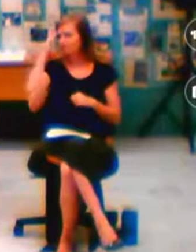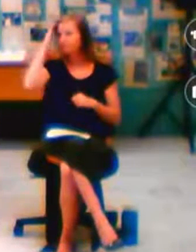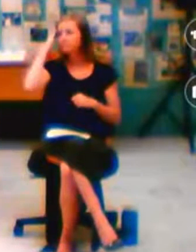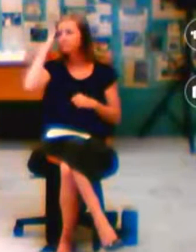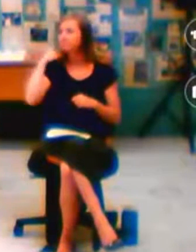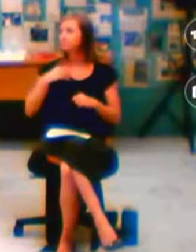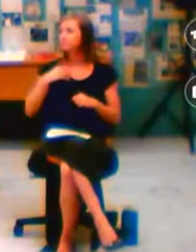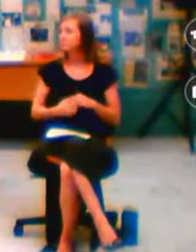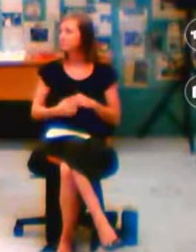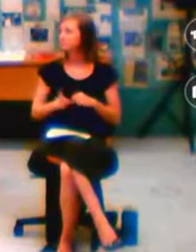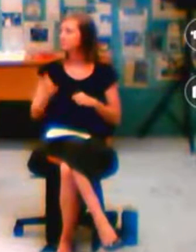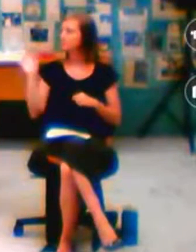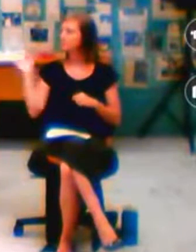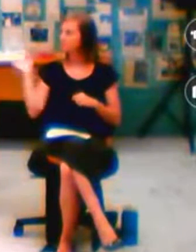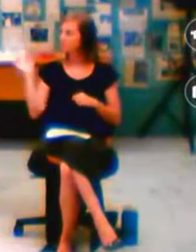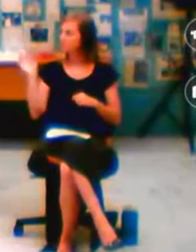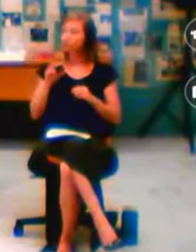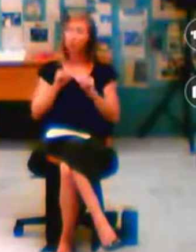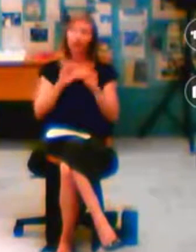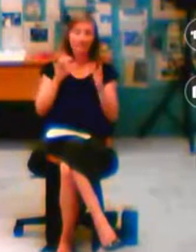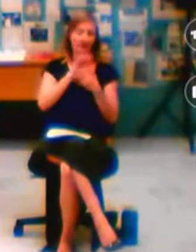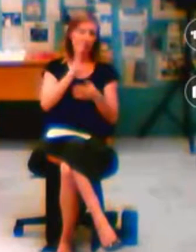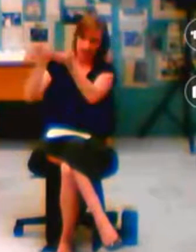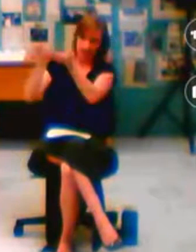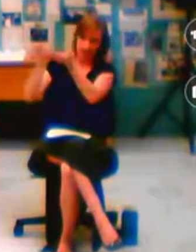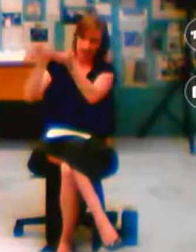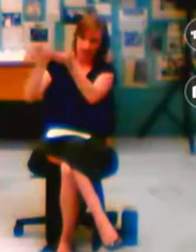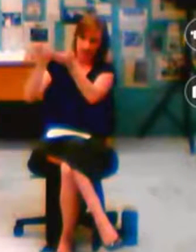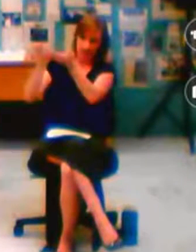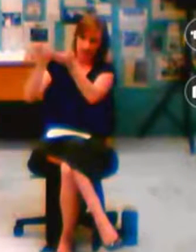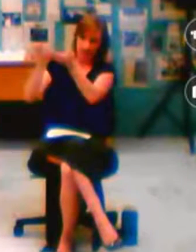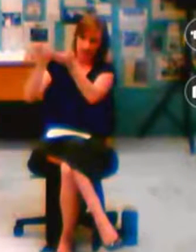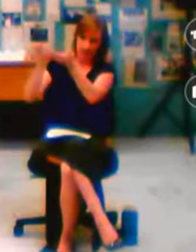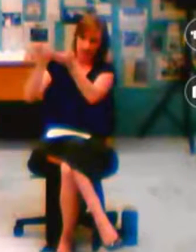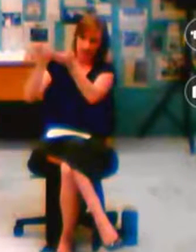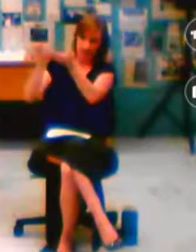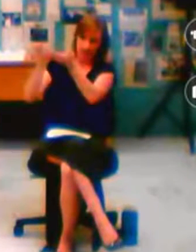Who will be the single state agency under Colorado Care?